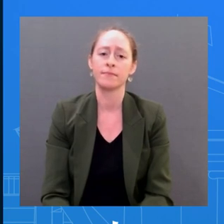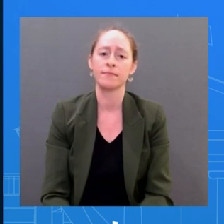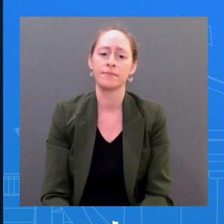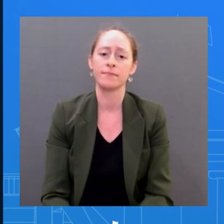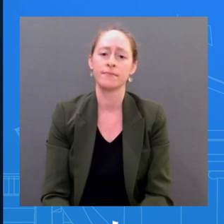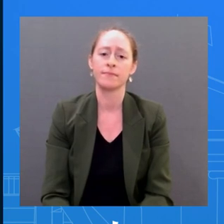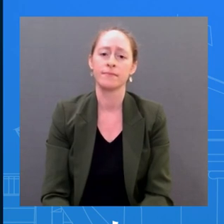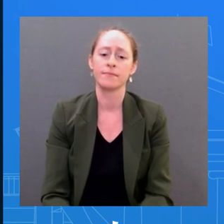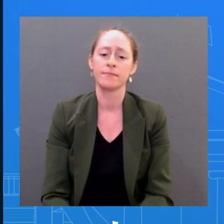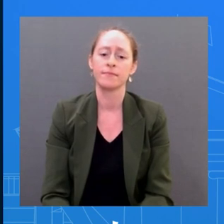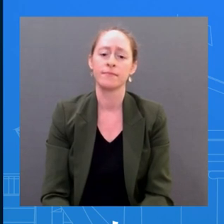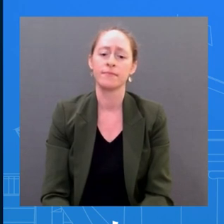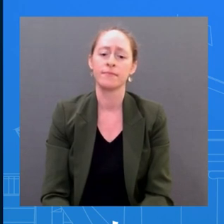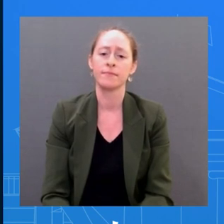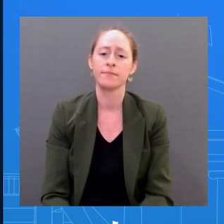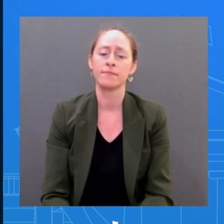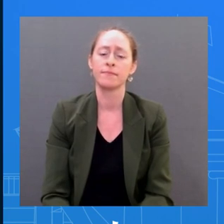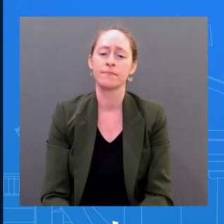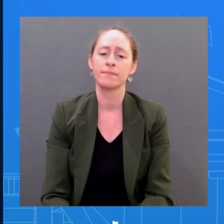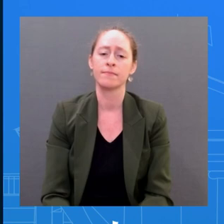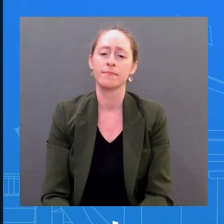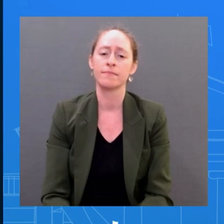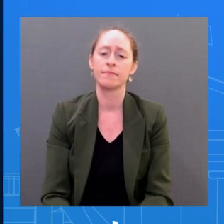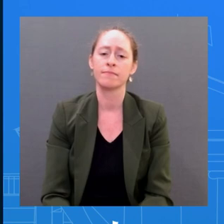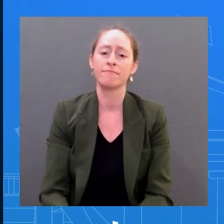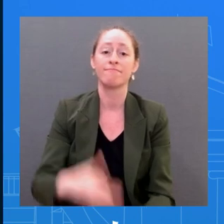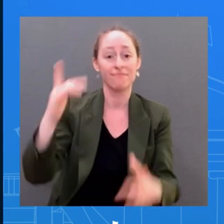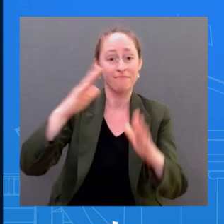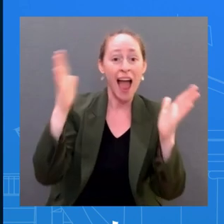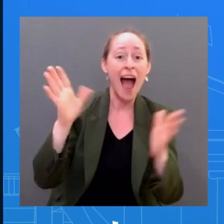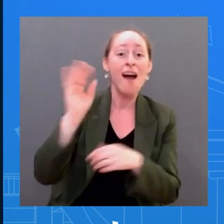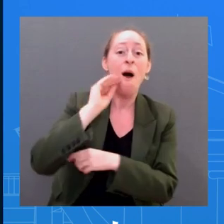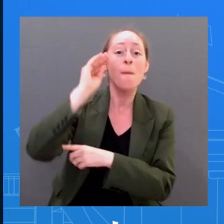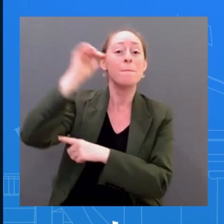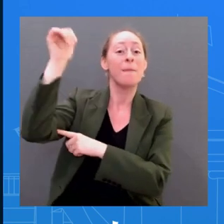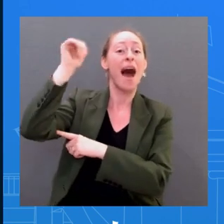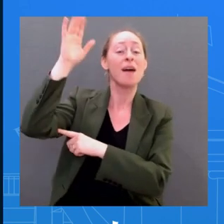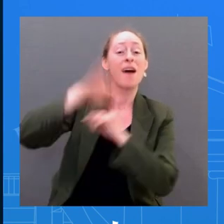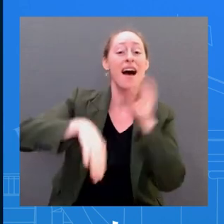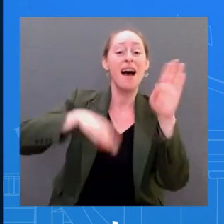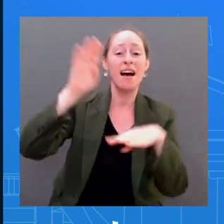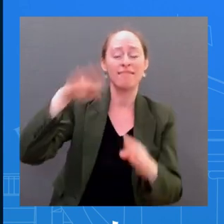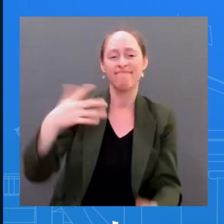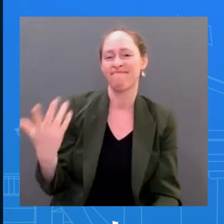They never got to paint the back of their house. They never got to retire.